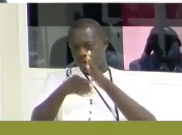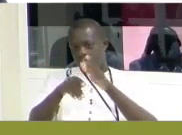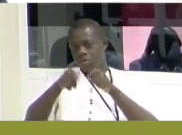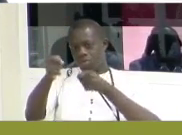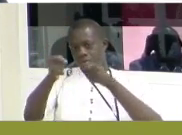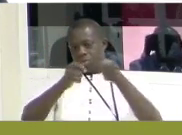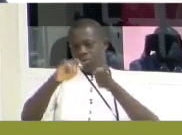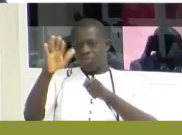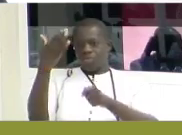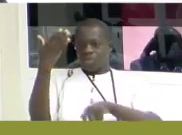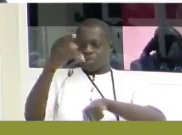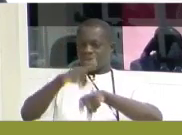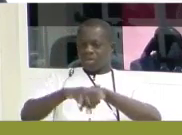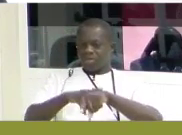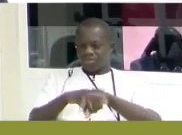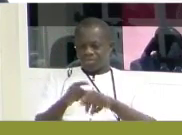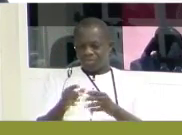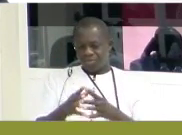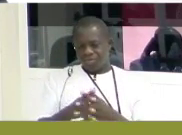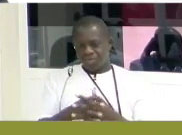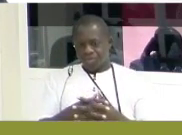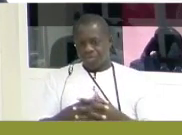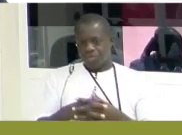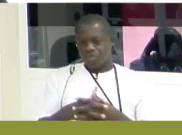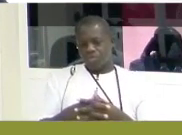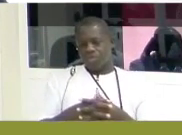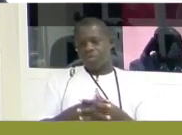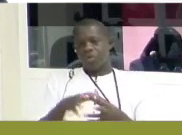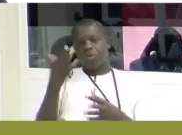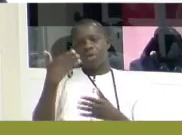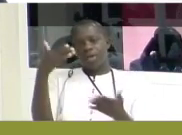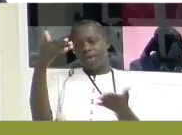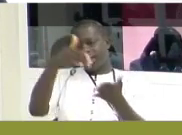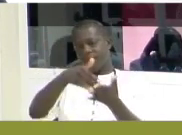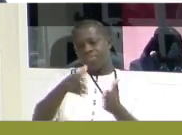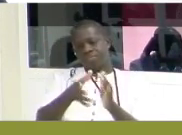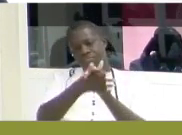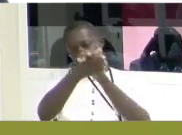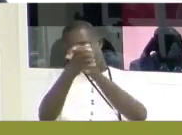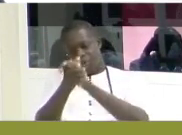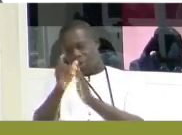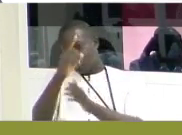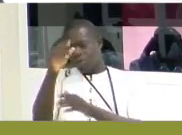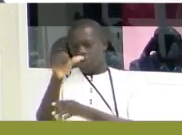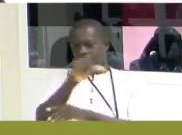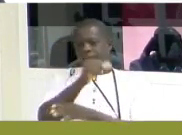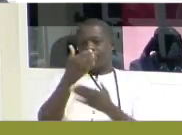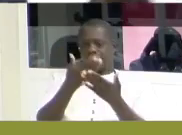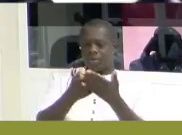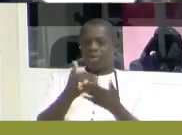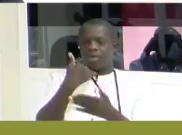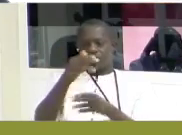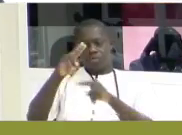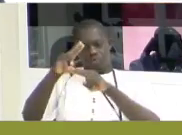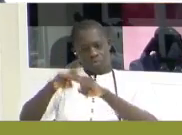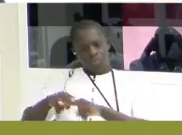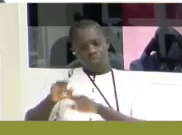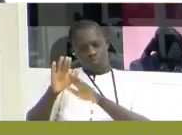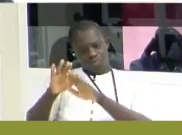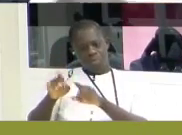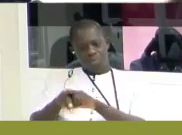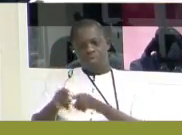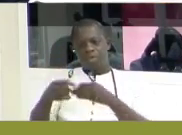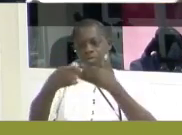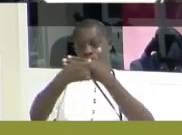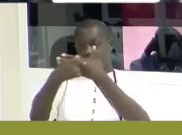And when I got to Nuru's office, we exchanged pleasantries. Then Nuru asked me to sit for a while. Then he also started consulting others